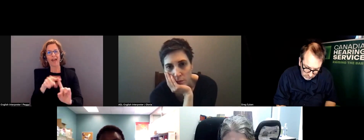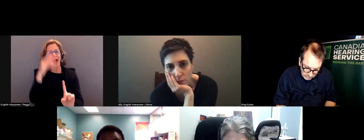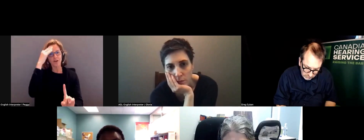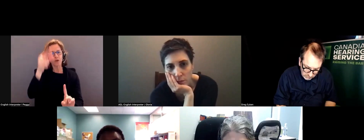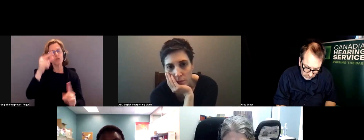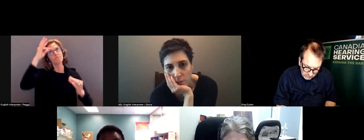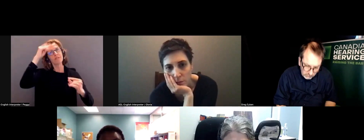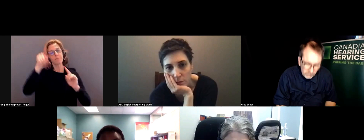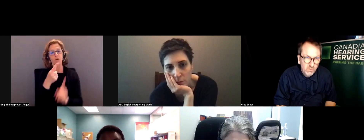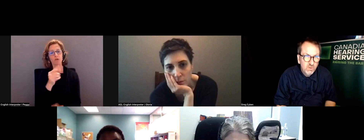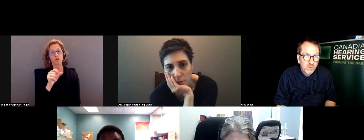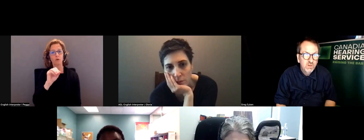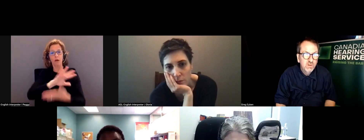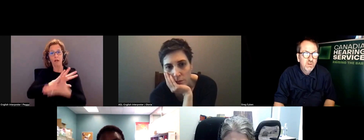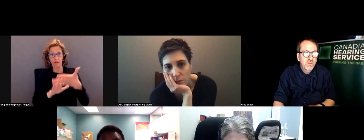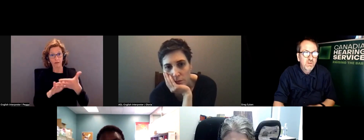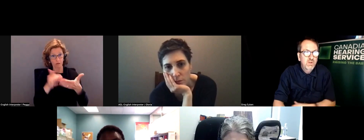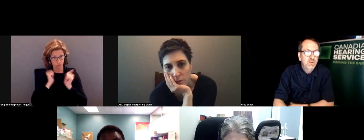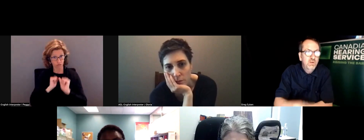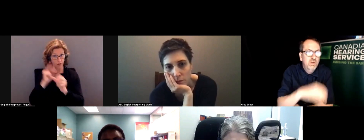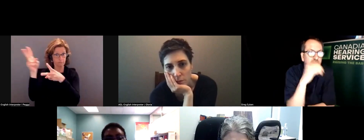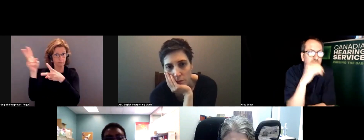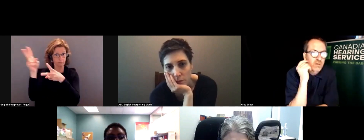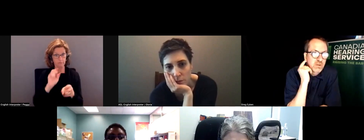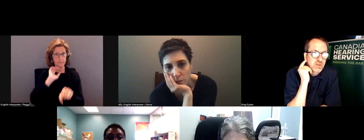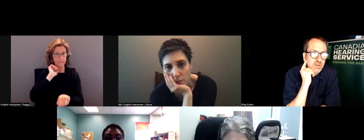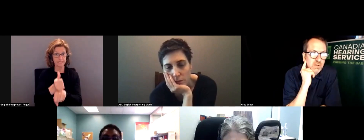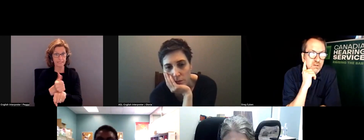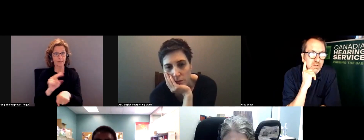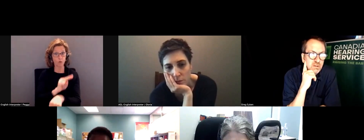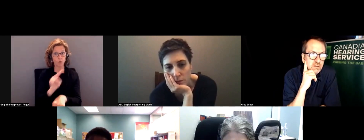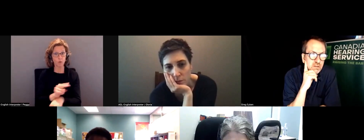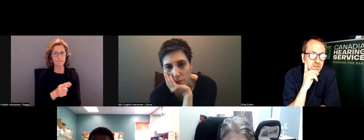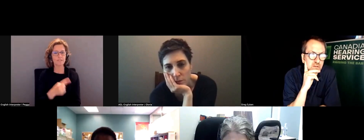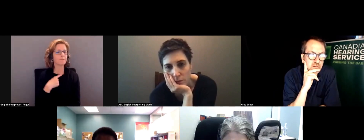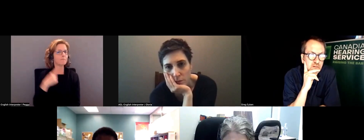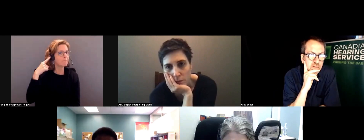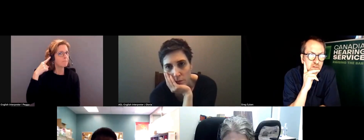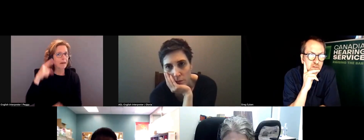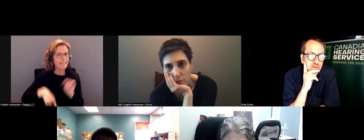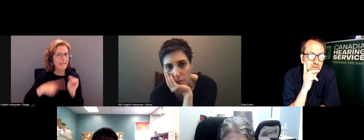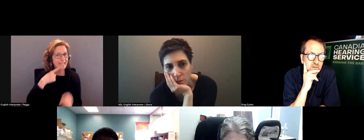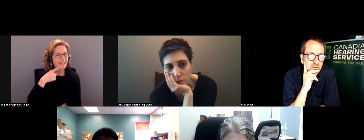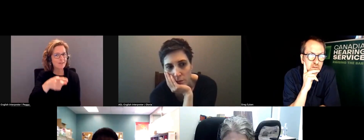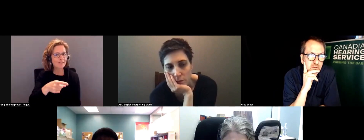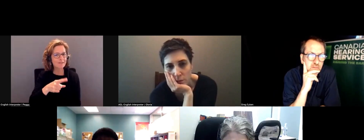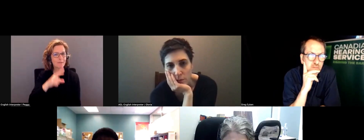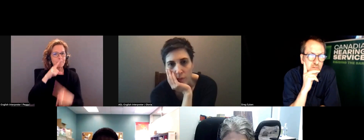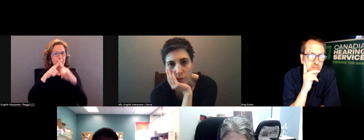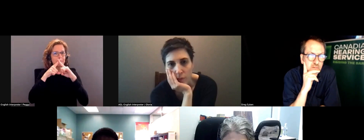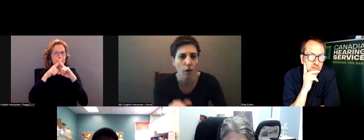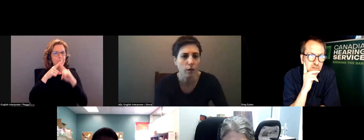bit. Have you implemented anything? Oh, and you're muted, I think.